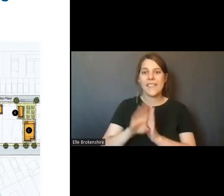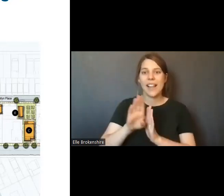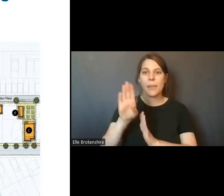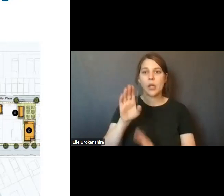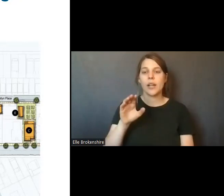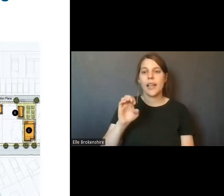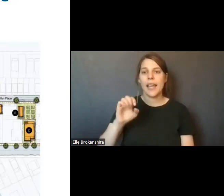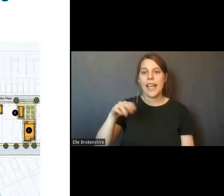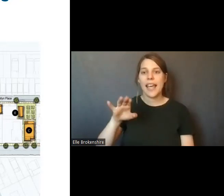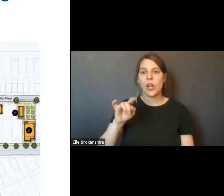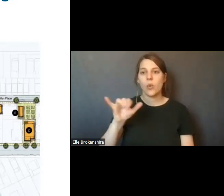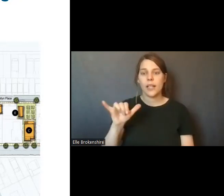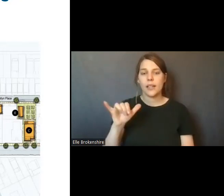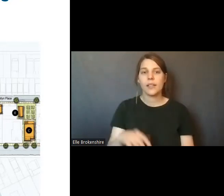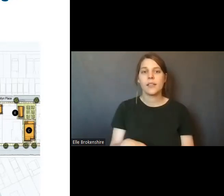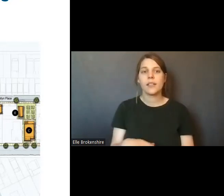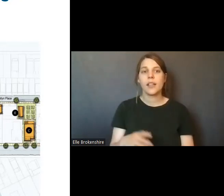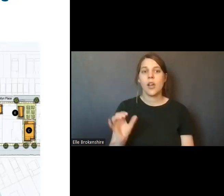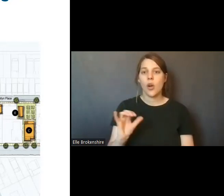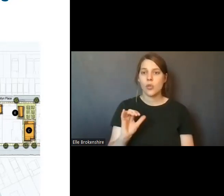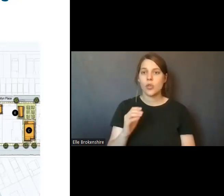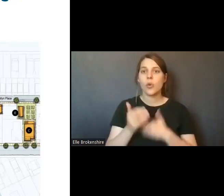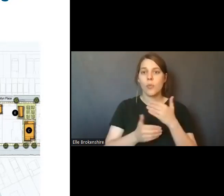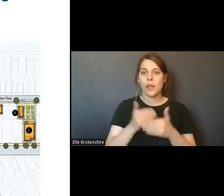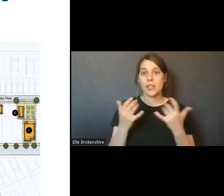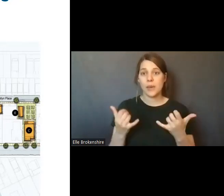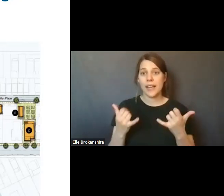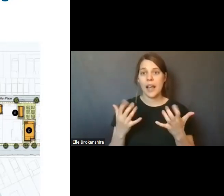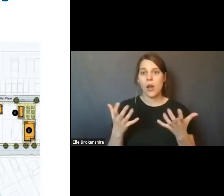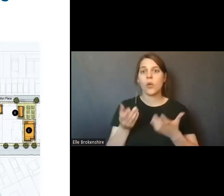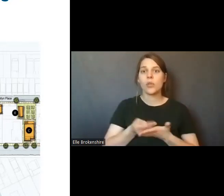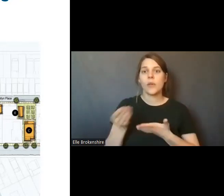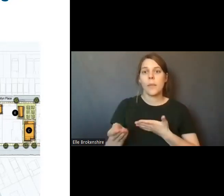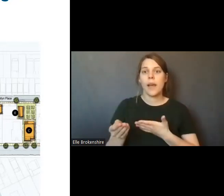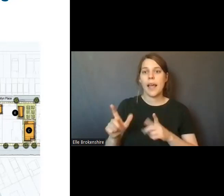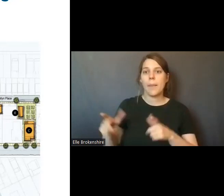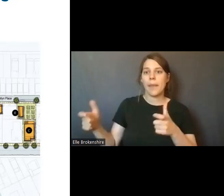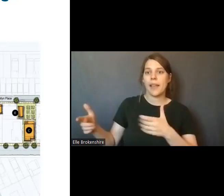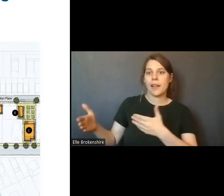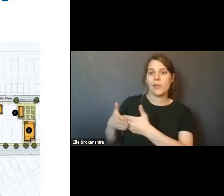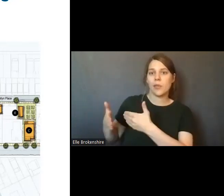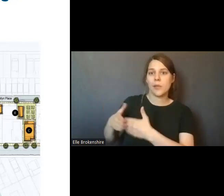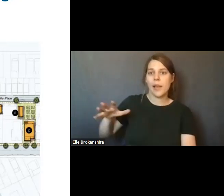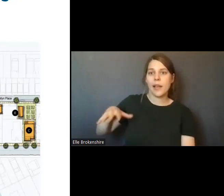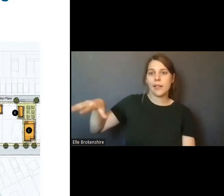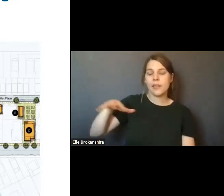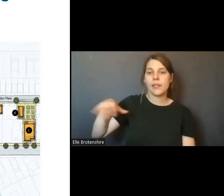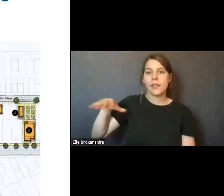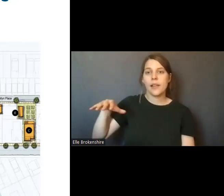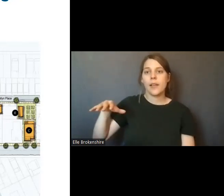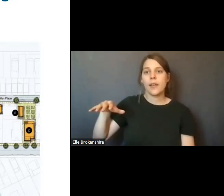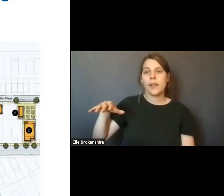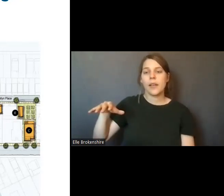is also in the process of purchasing a large nearby parcel from the Pittsburgh Land Bank, and they've already acquired